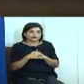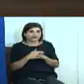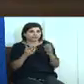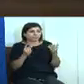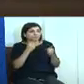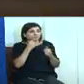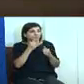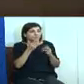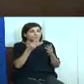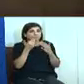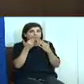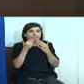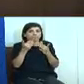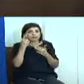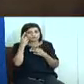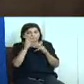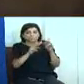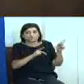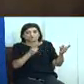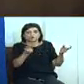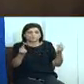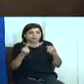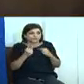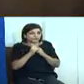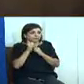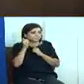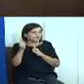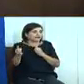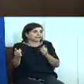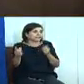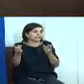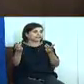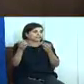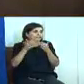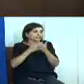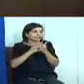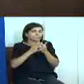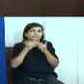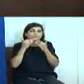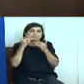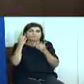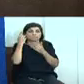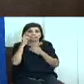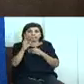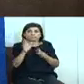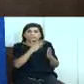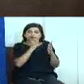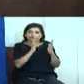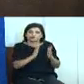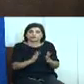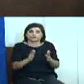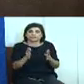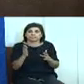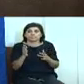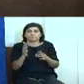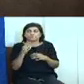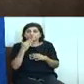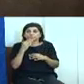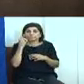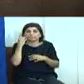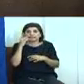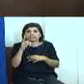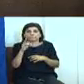say thank you for people coming far and near. And thank you for these musicians that have come in. Thank you for